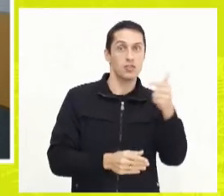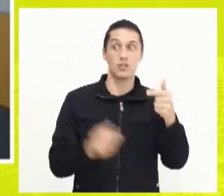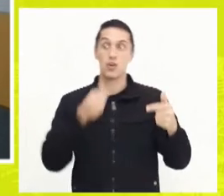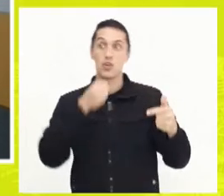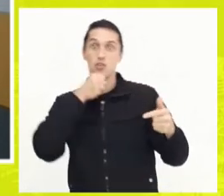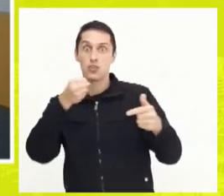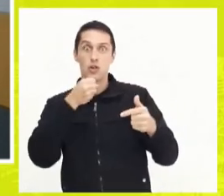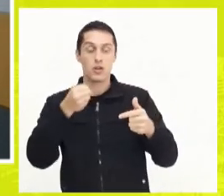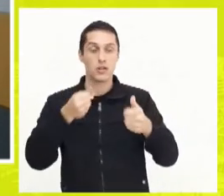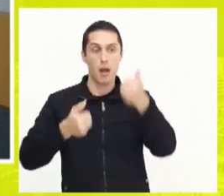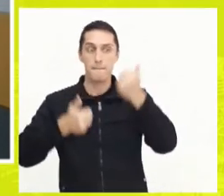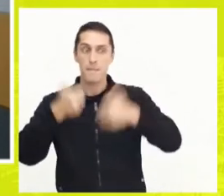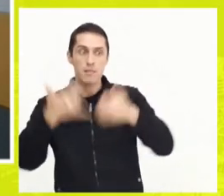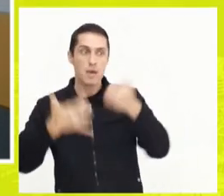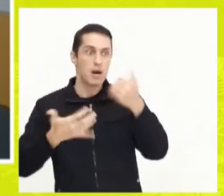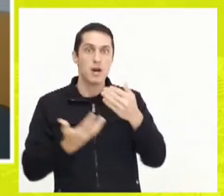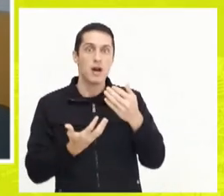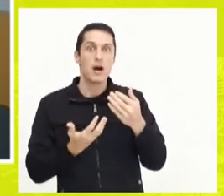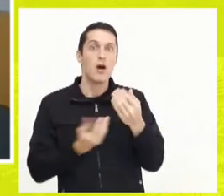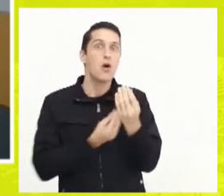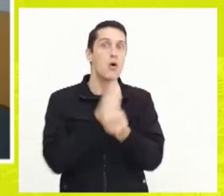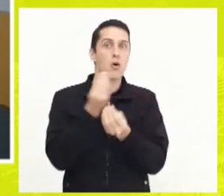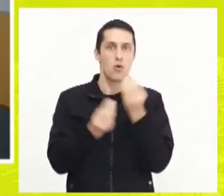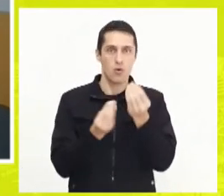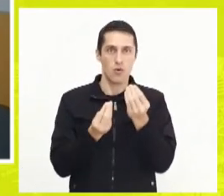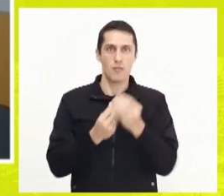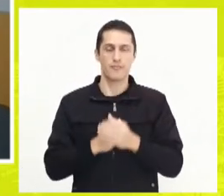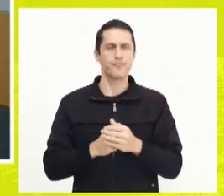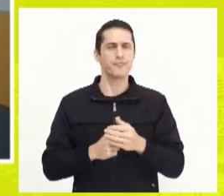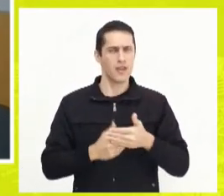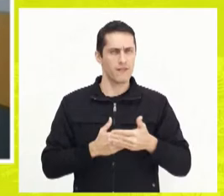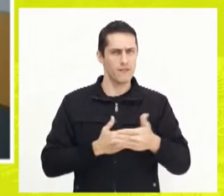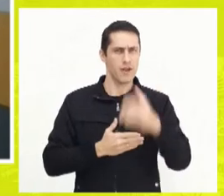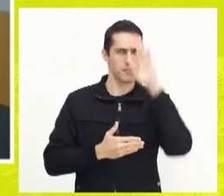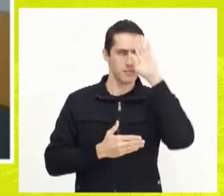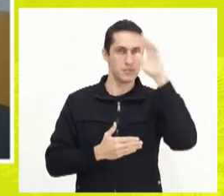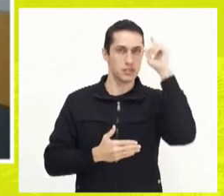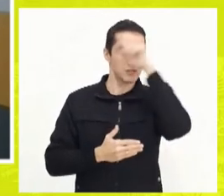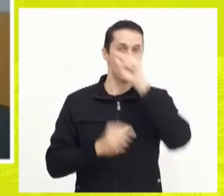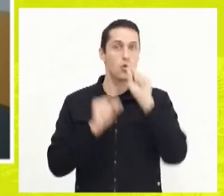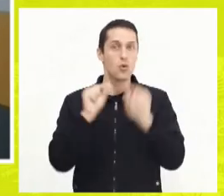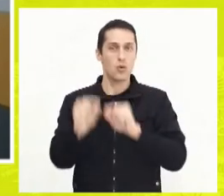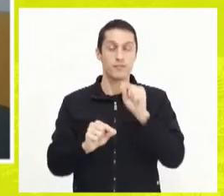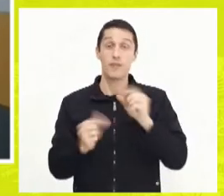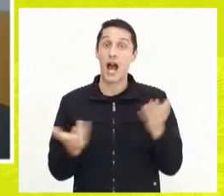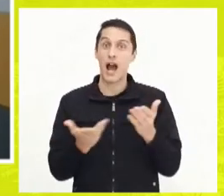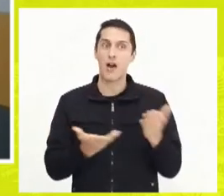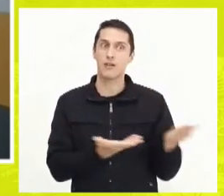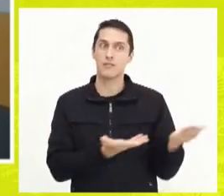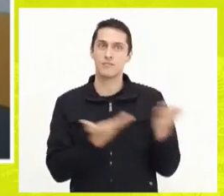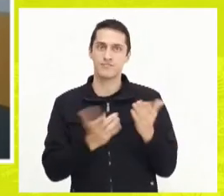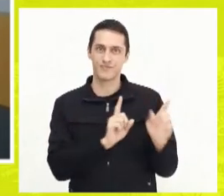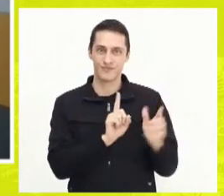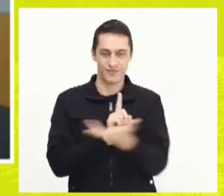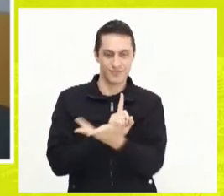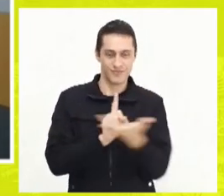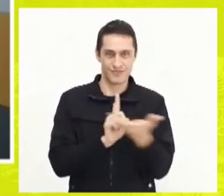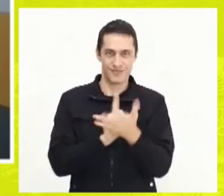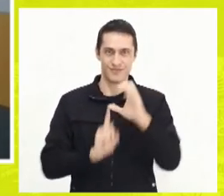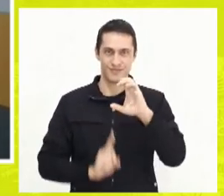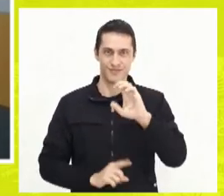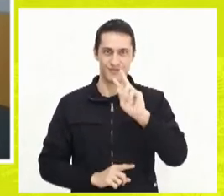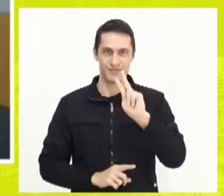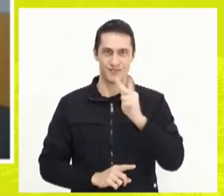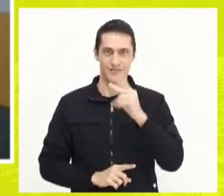2022 and the main challenges we see ahead of us i see shiko has audio now let